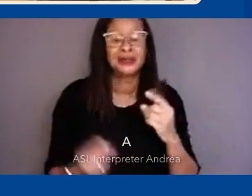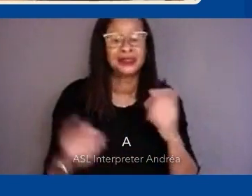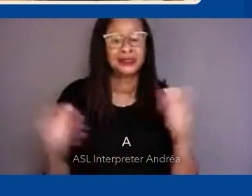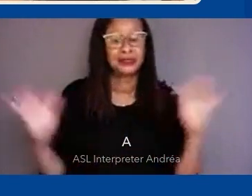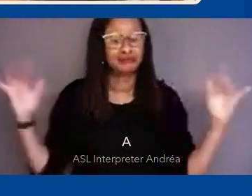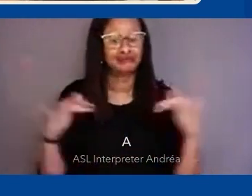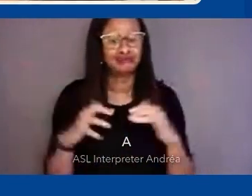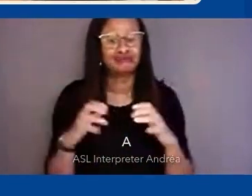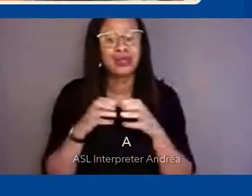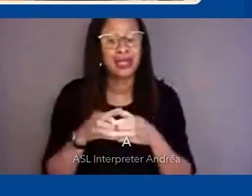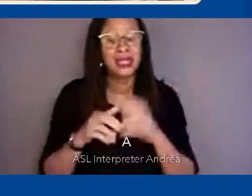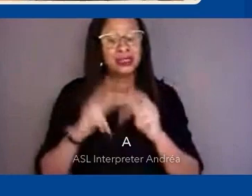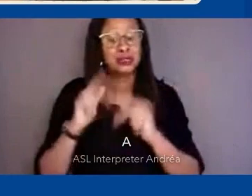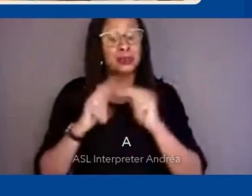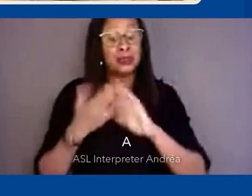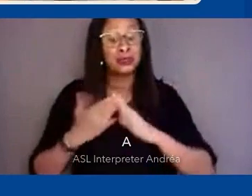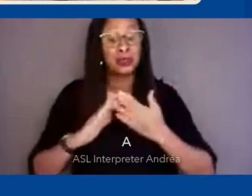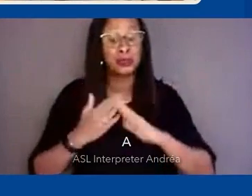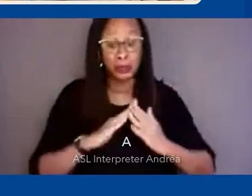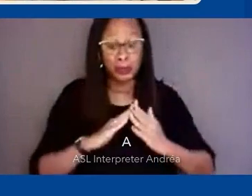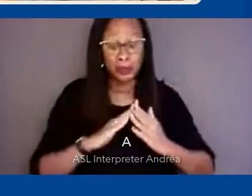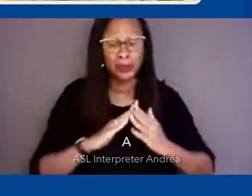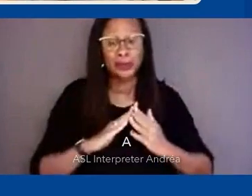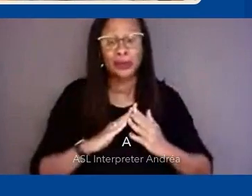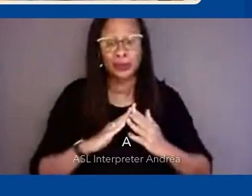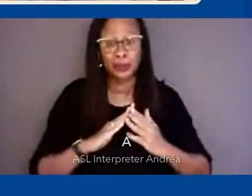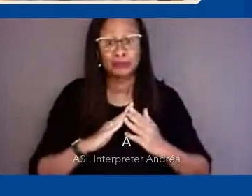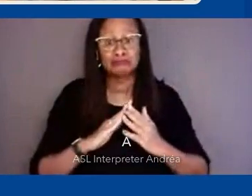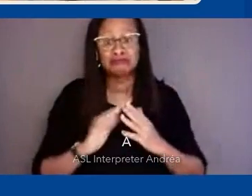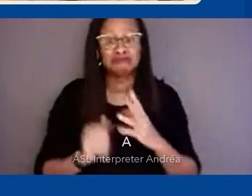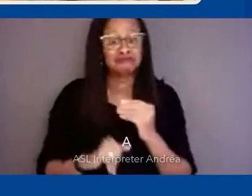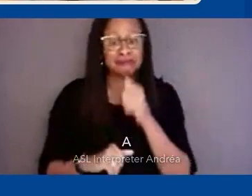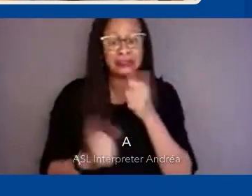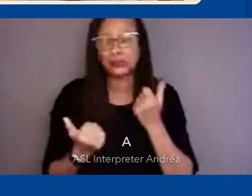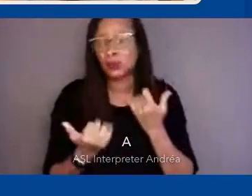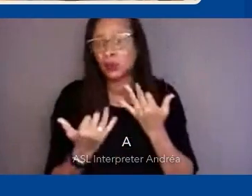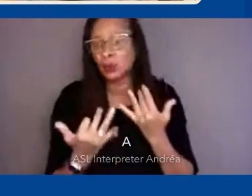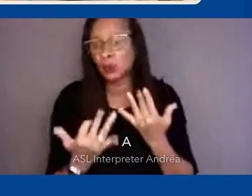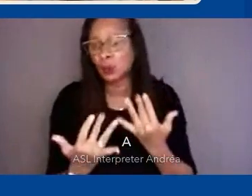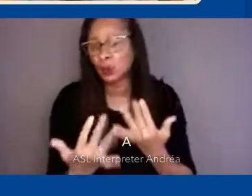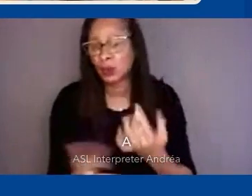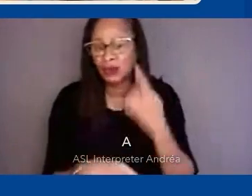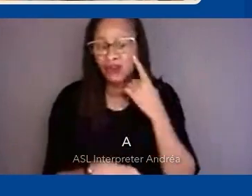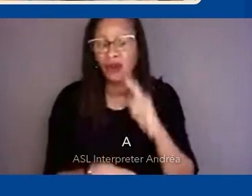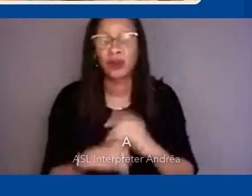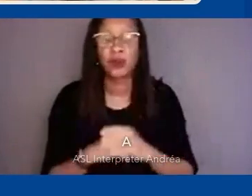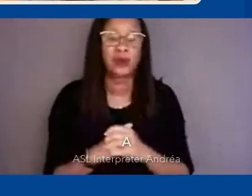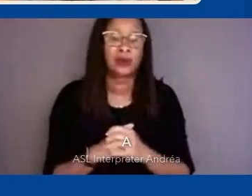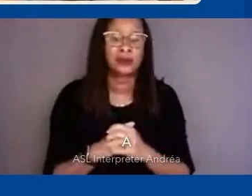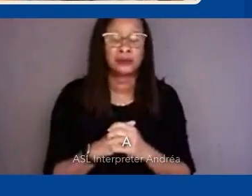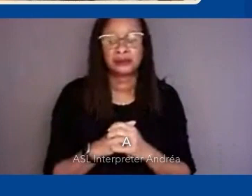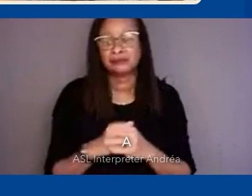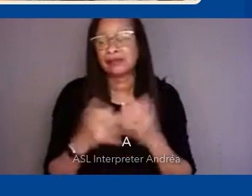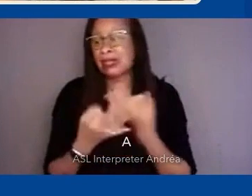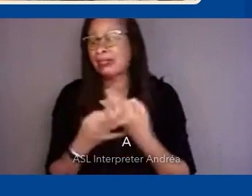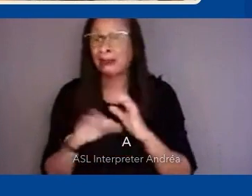a community, and didn't wait for one, the like liberal establishment to validate it,